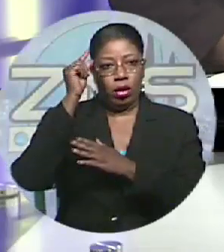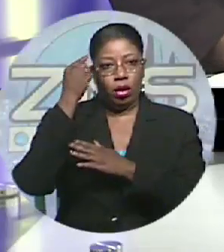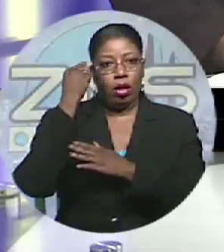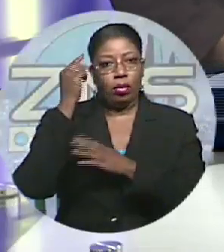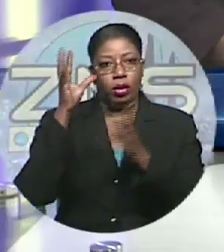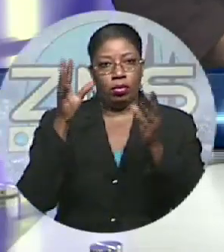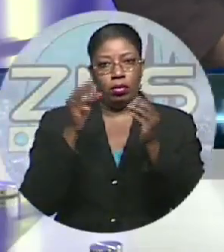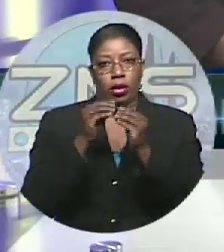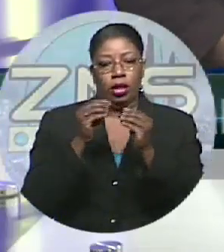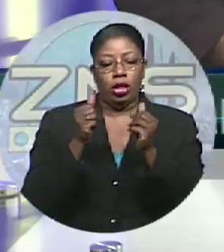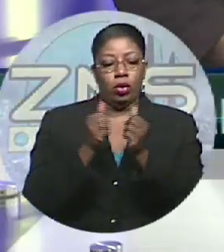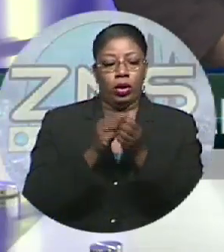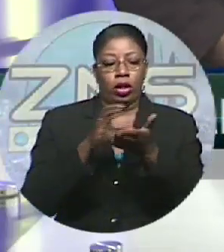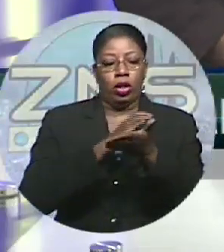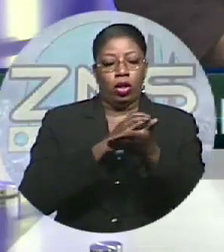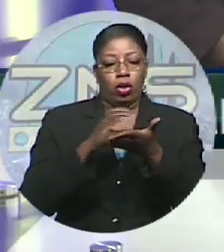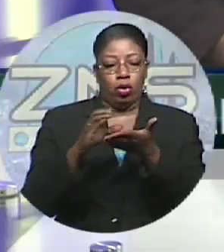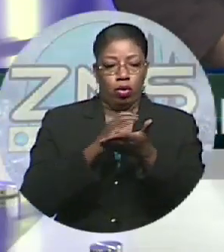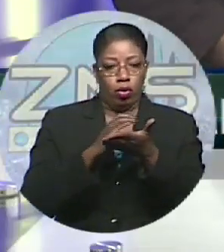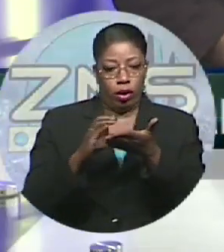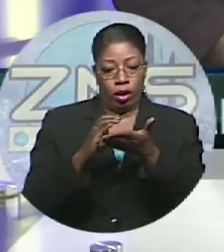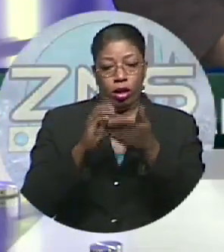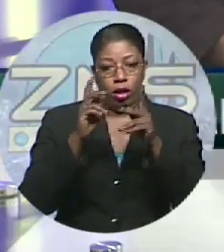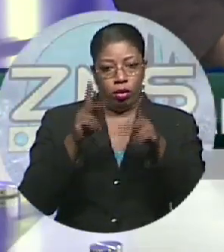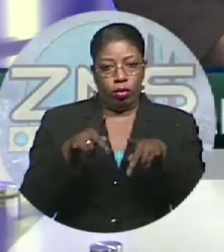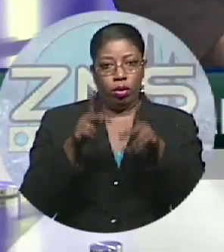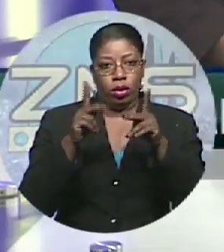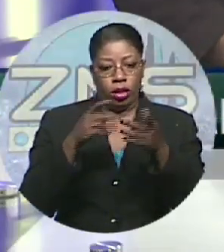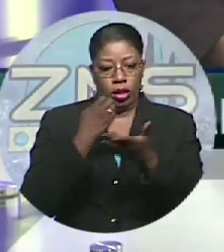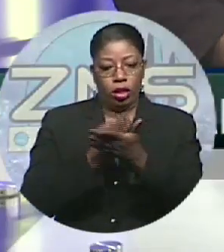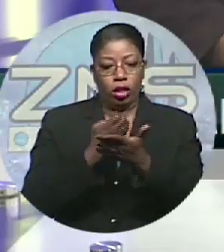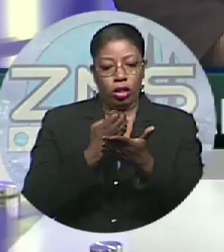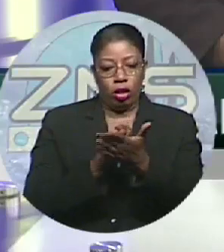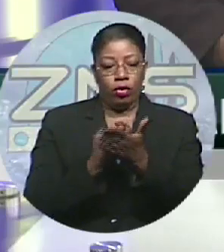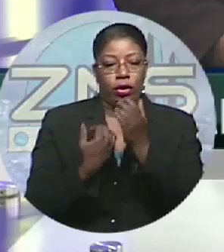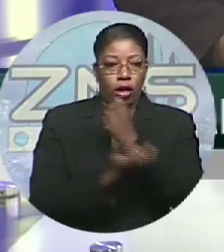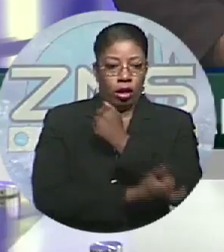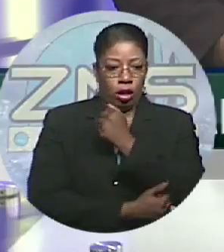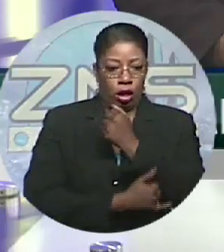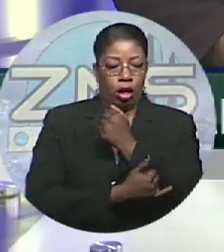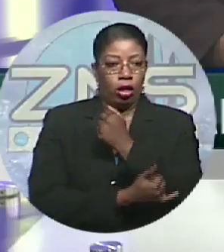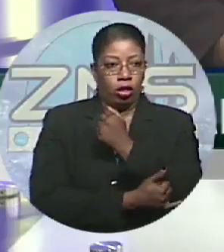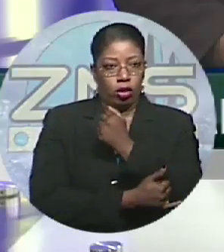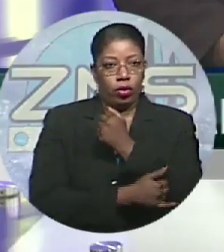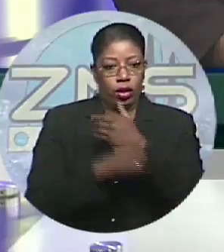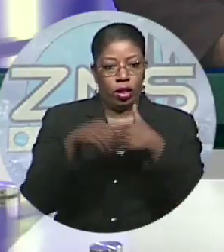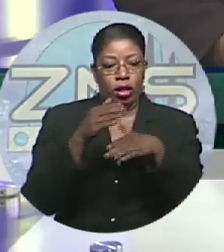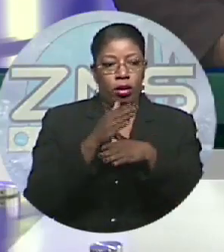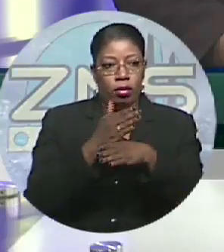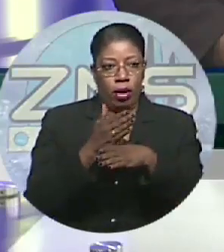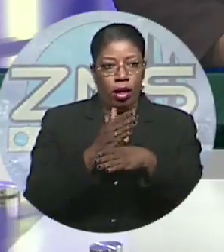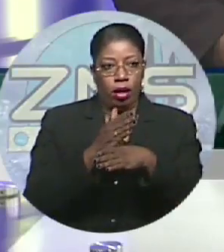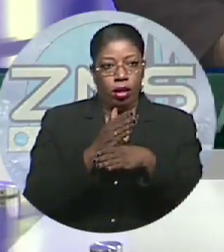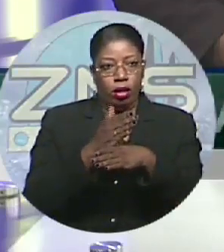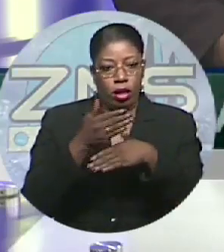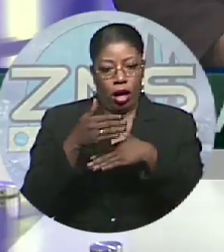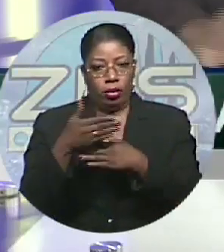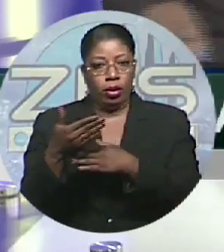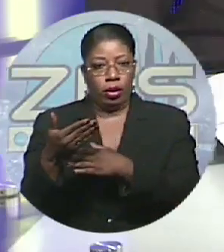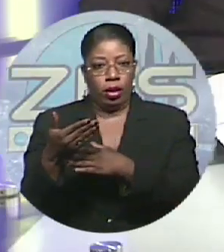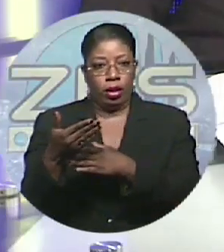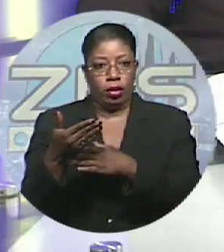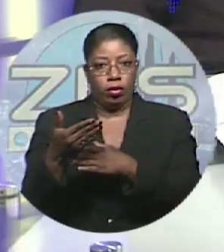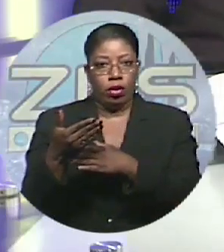Government meeting with credit rating agencies as the country's economic outlook and position stands in the balance following the Baha Mar